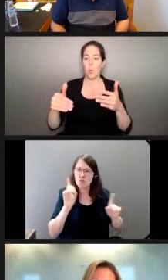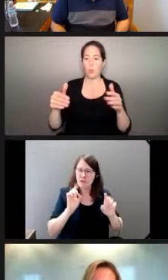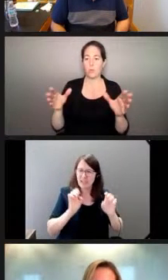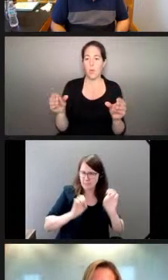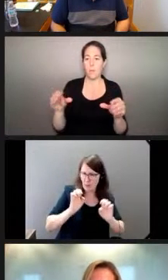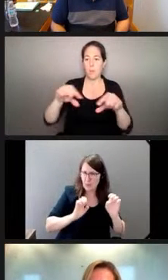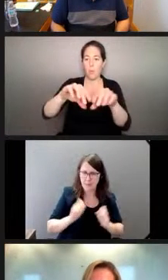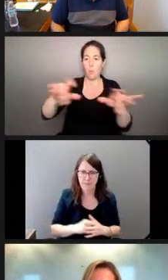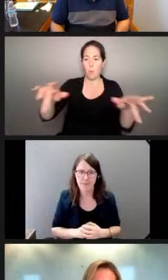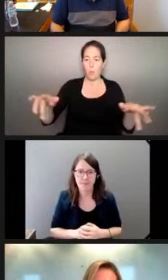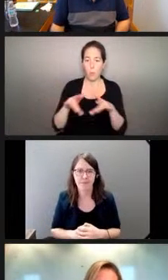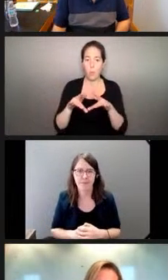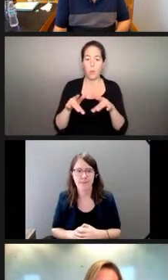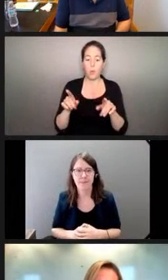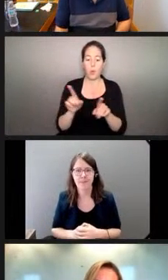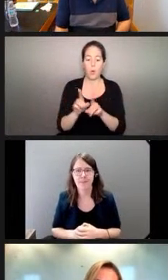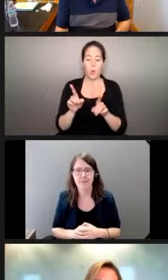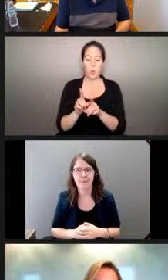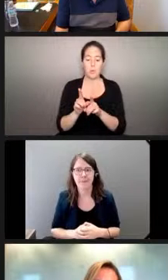please.